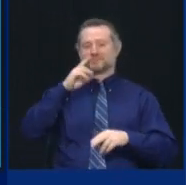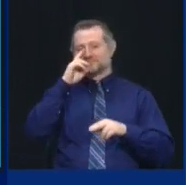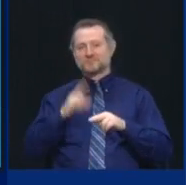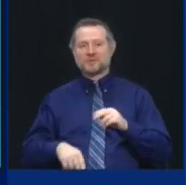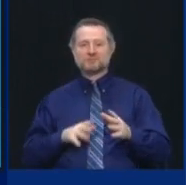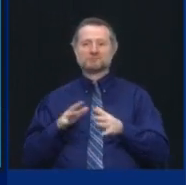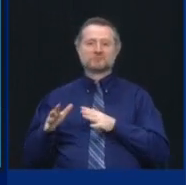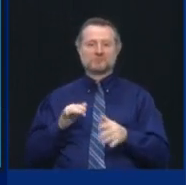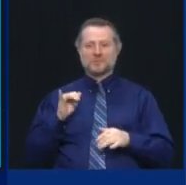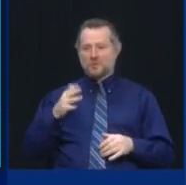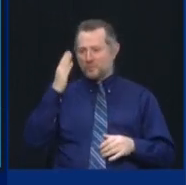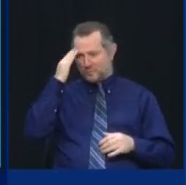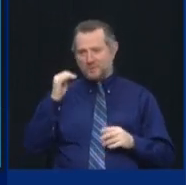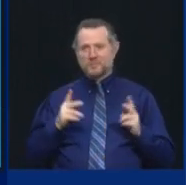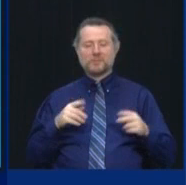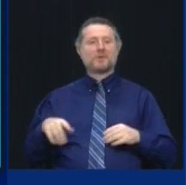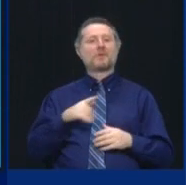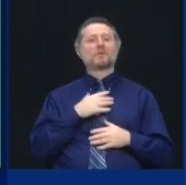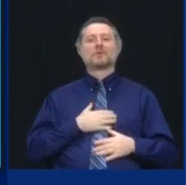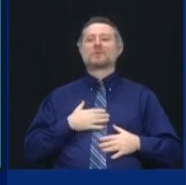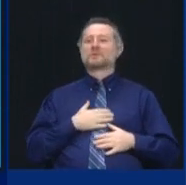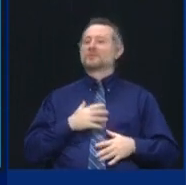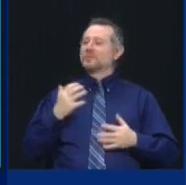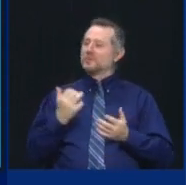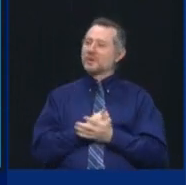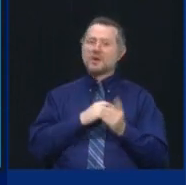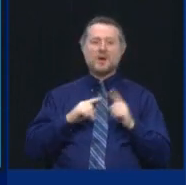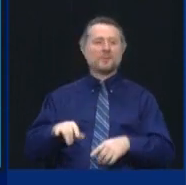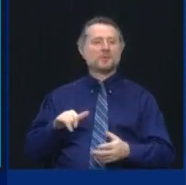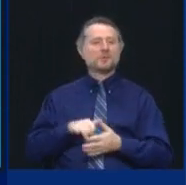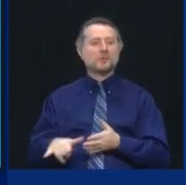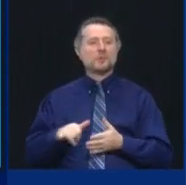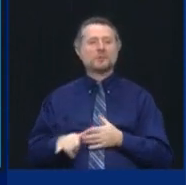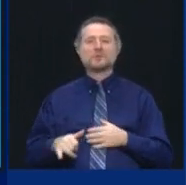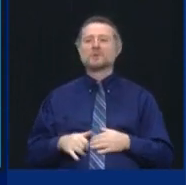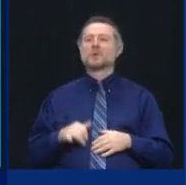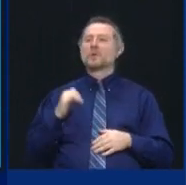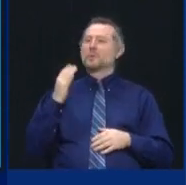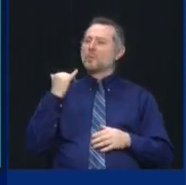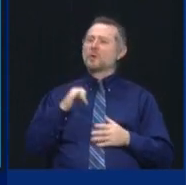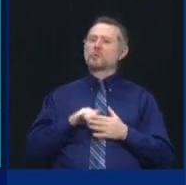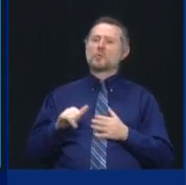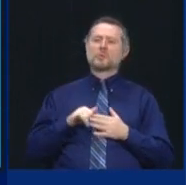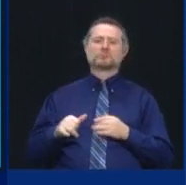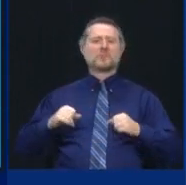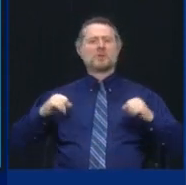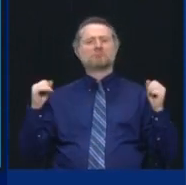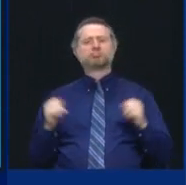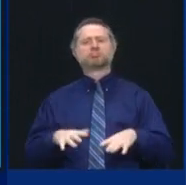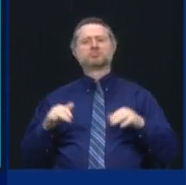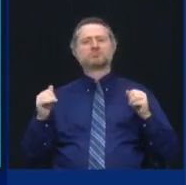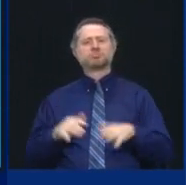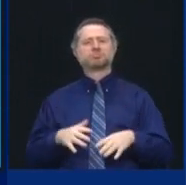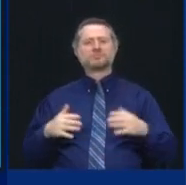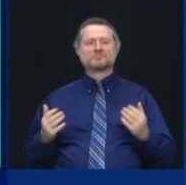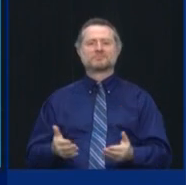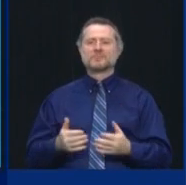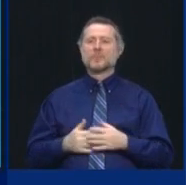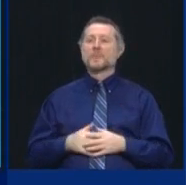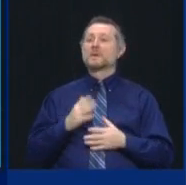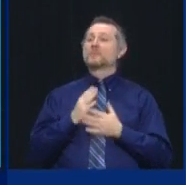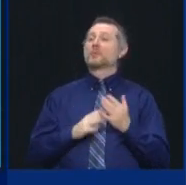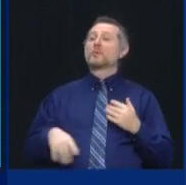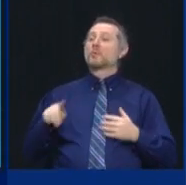people enjoy being here, what makes New York, New York. And part of that is